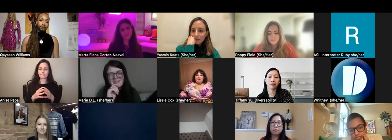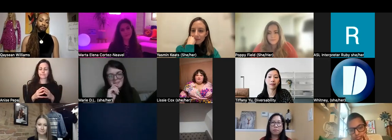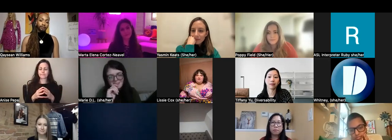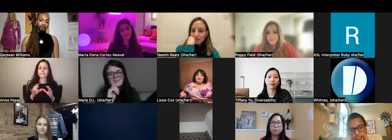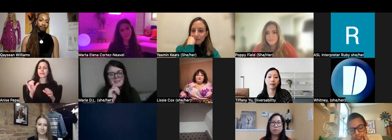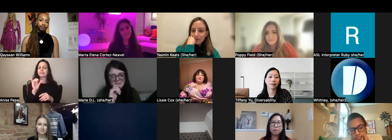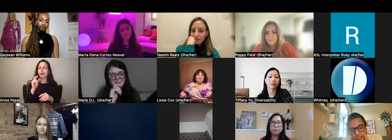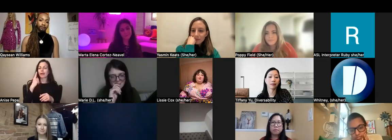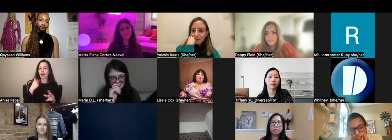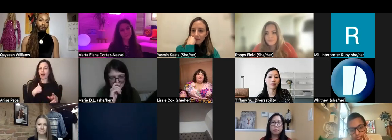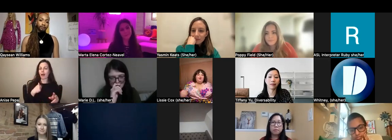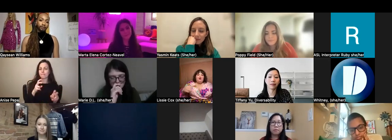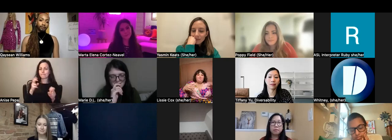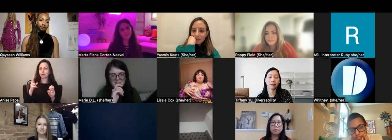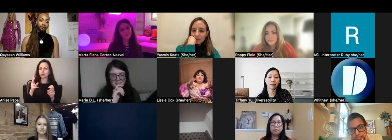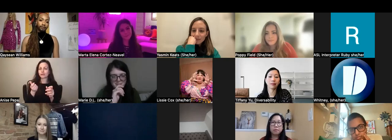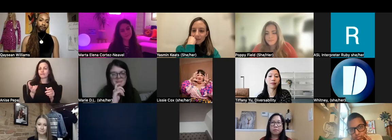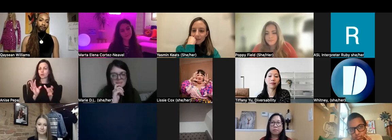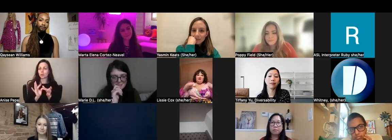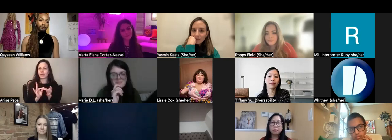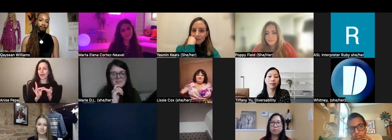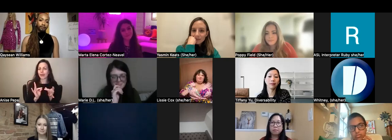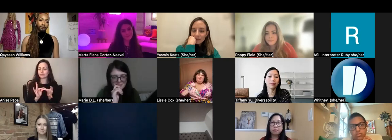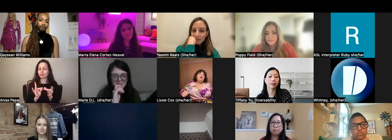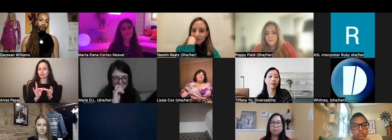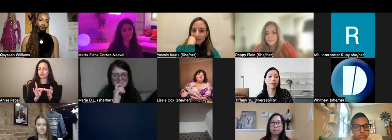couple captions, like I said earlier, my captions are like mini